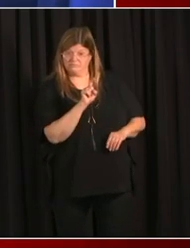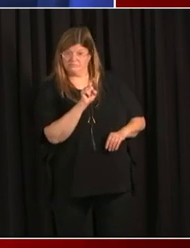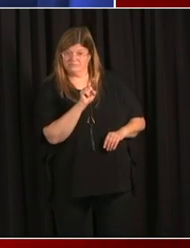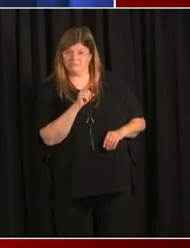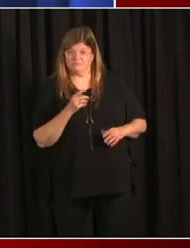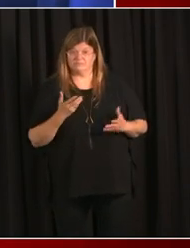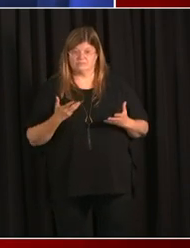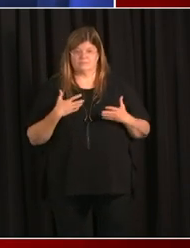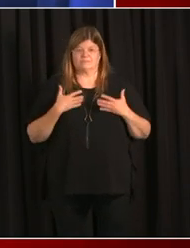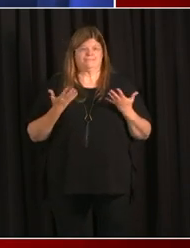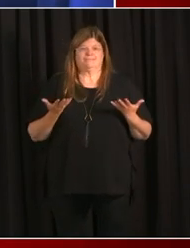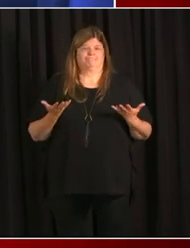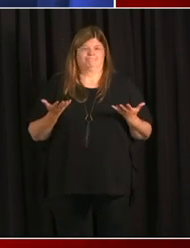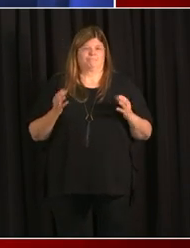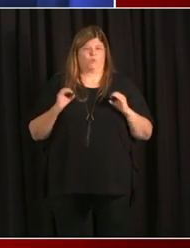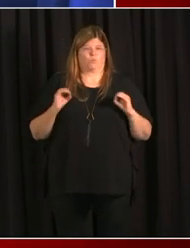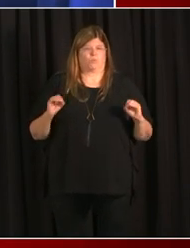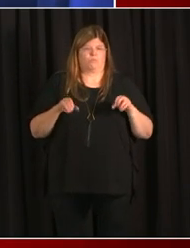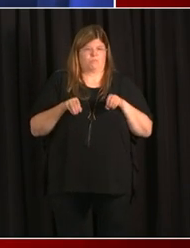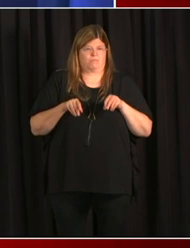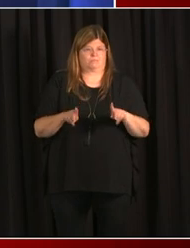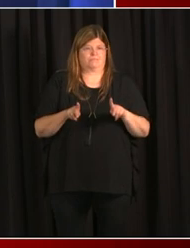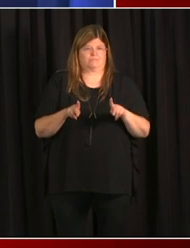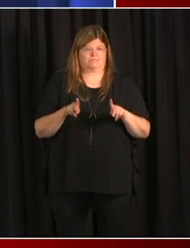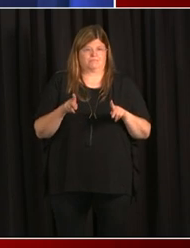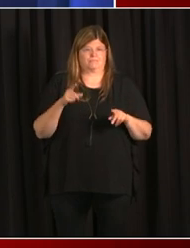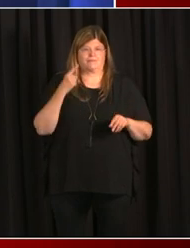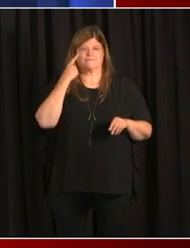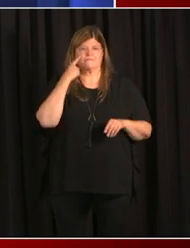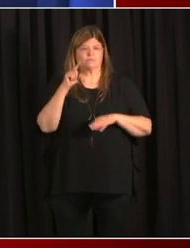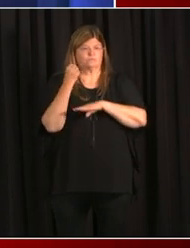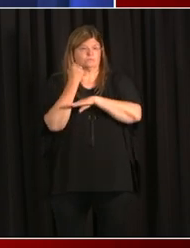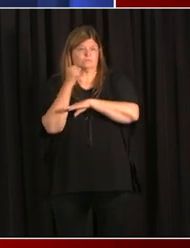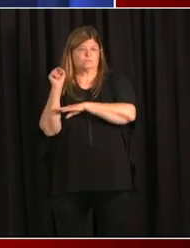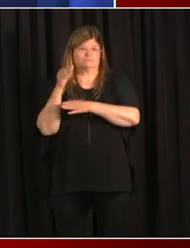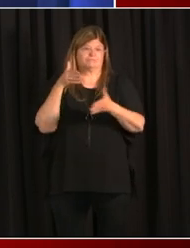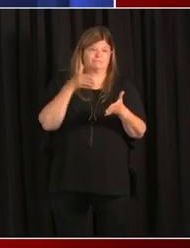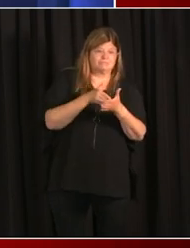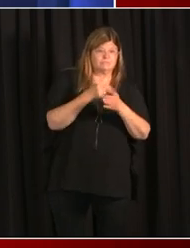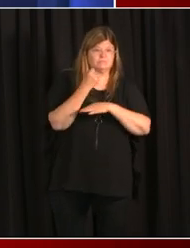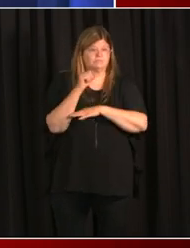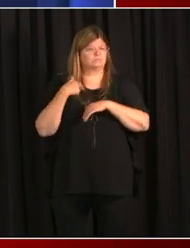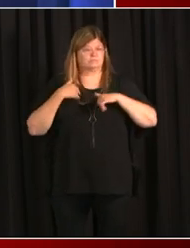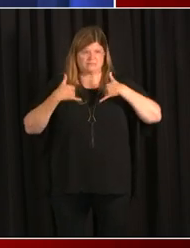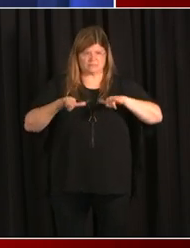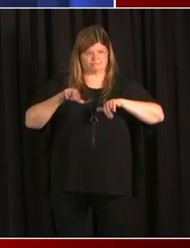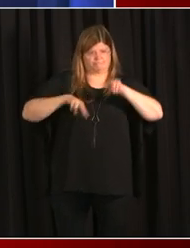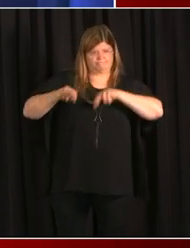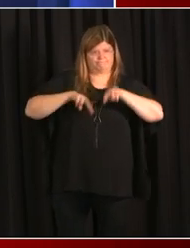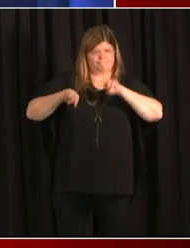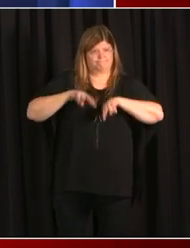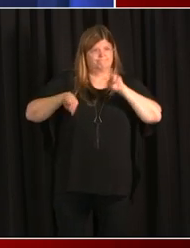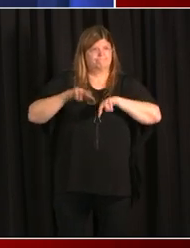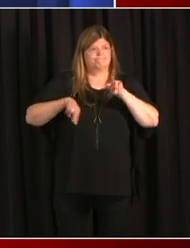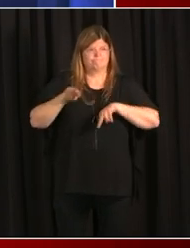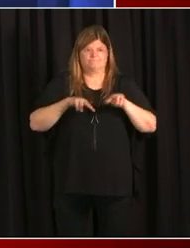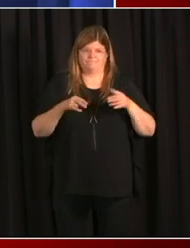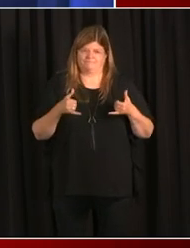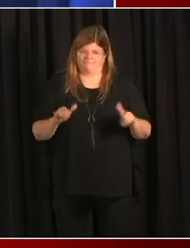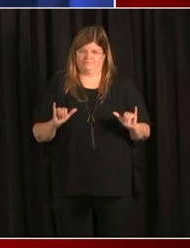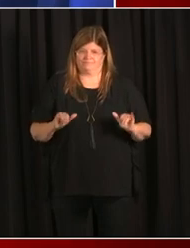At this time, we've had no permits for protests or counter-protests, but we're going to continue to monitor that over the next several